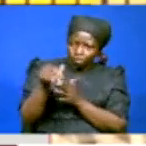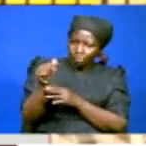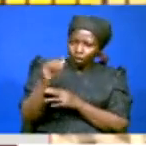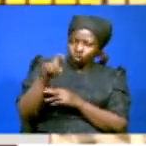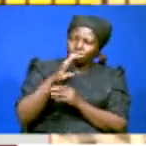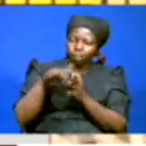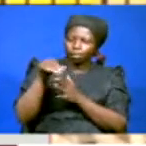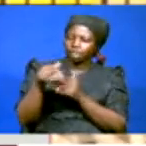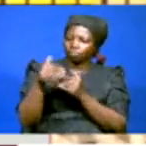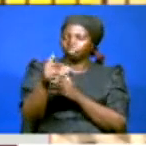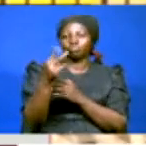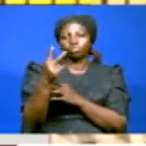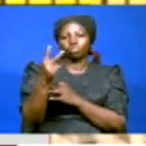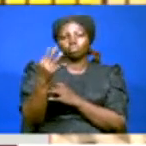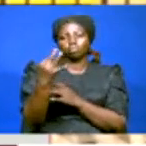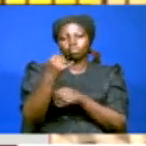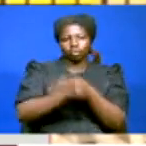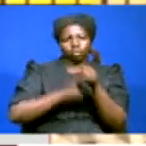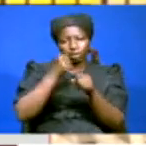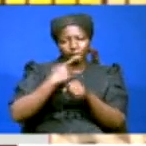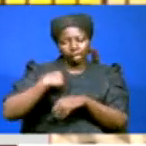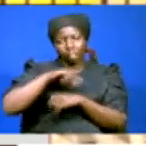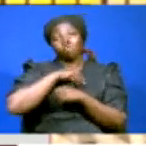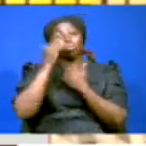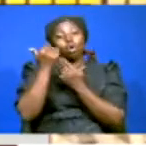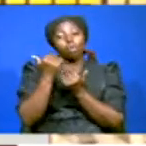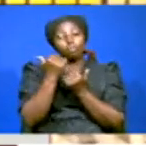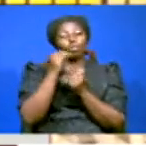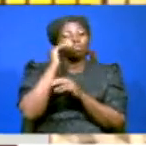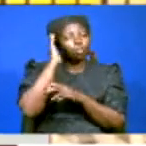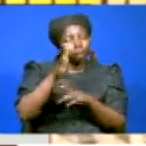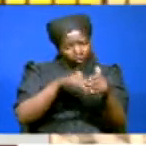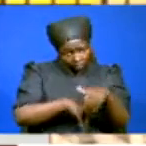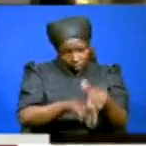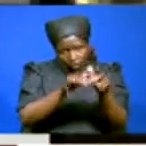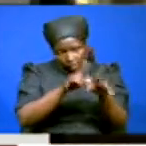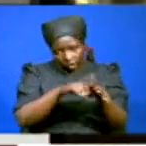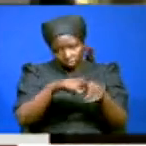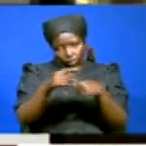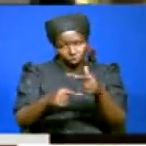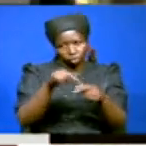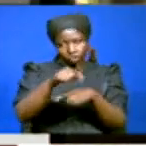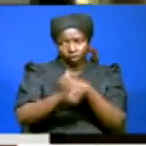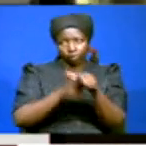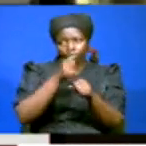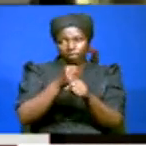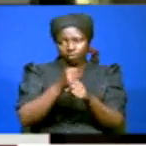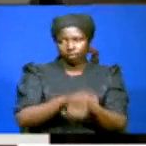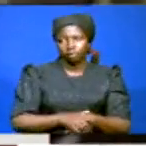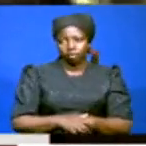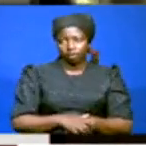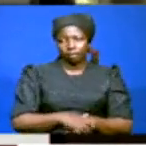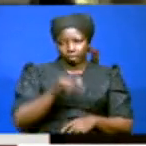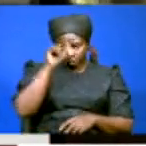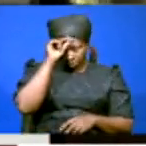2 years. So we are hopeful that there will be a lot of compliance as we go along this year. The Intergovernmental Relations Technical